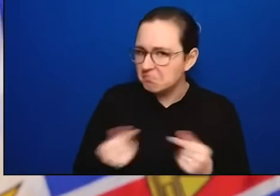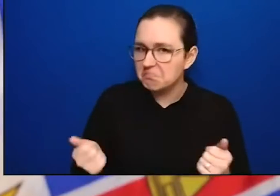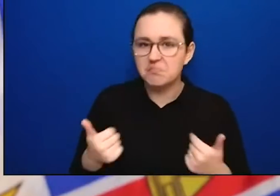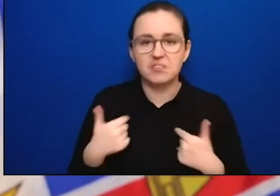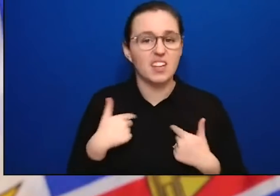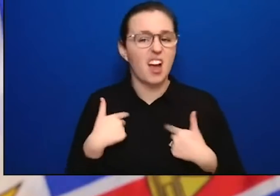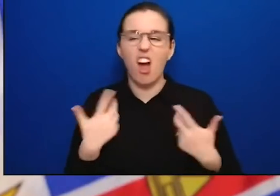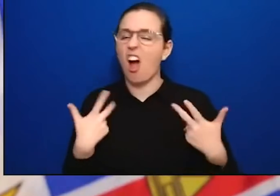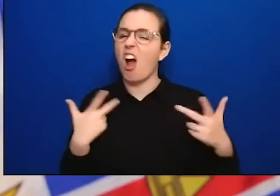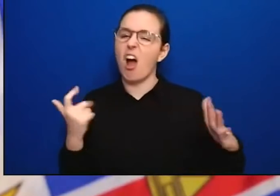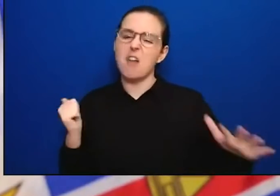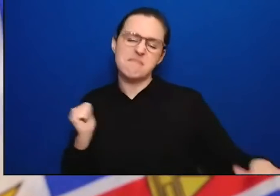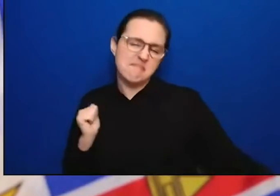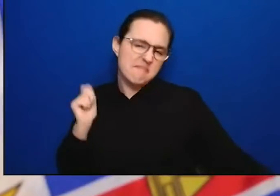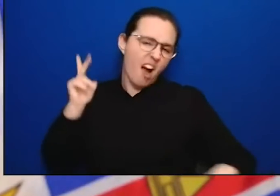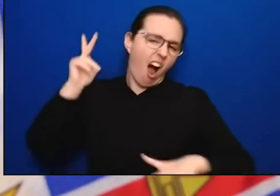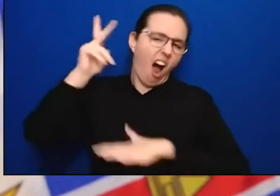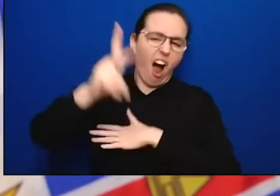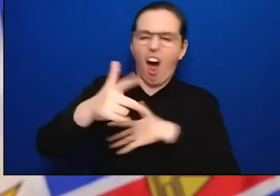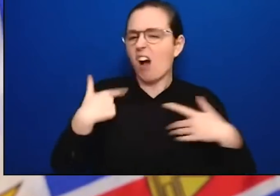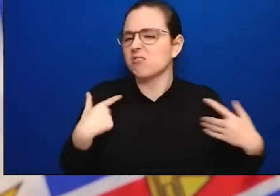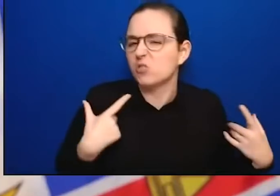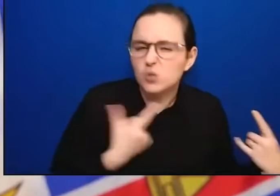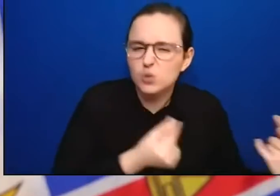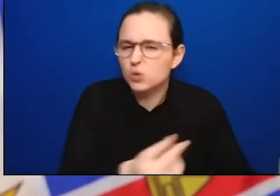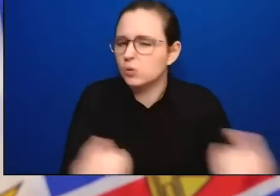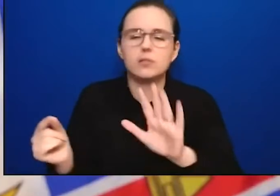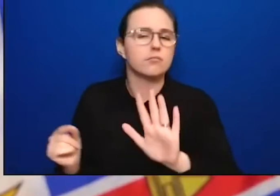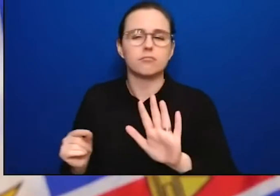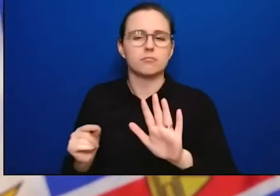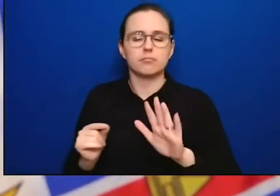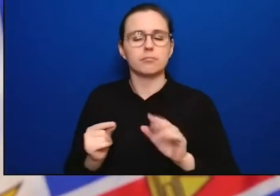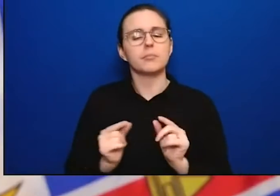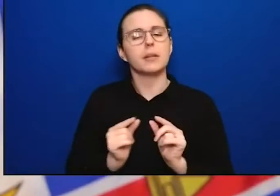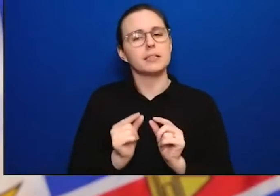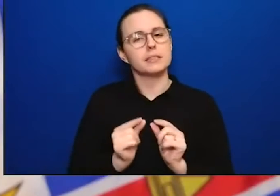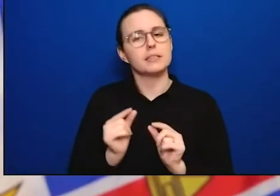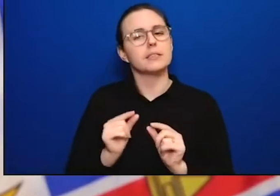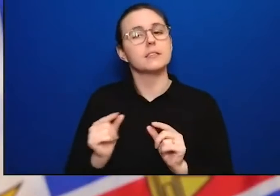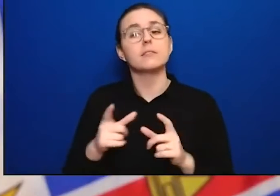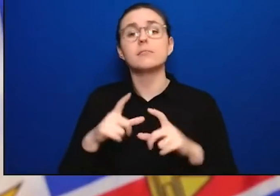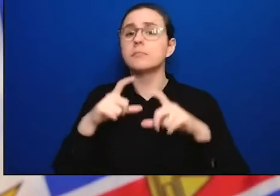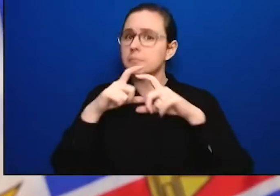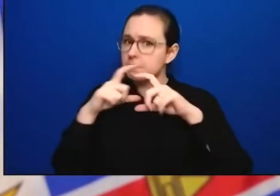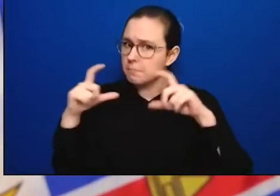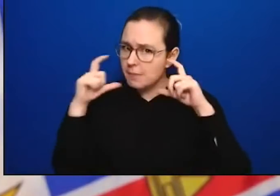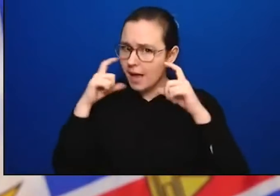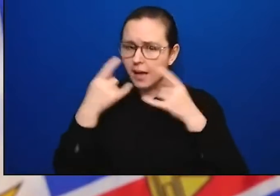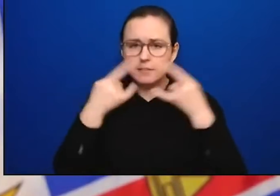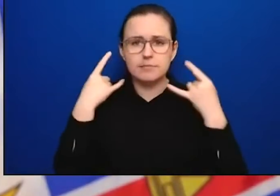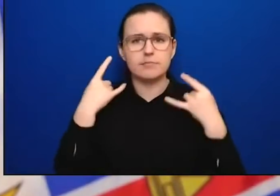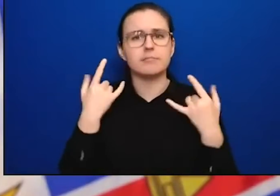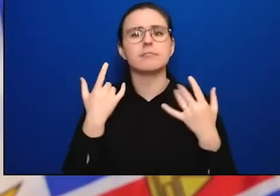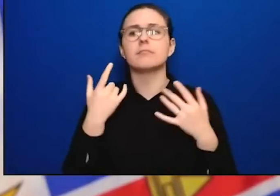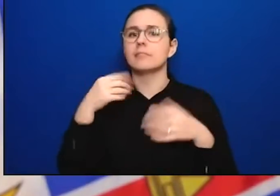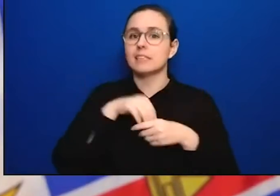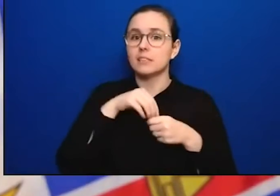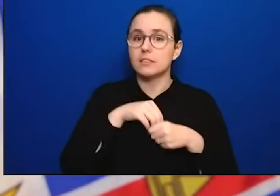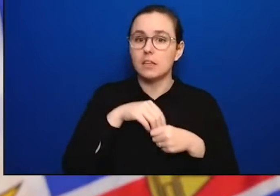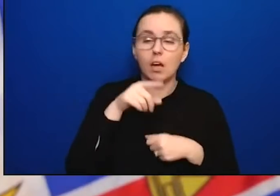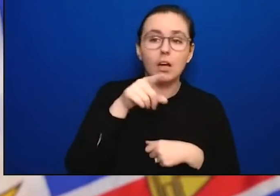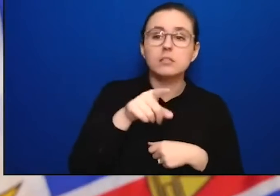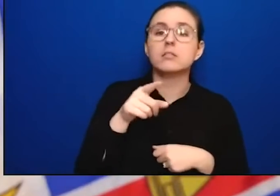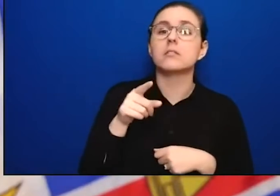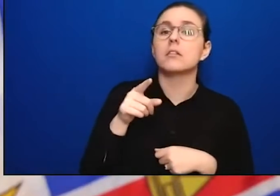be shedding some virus. So it goes back to COVID safety plans at work, wearing a mask when we're around other people